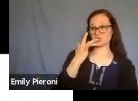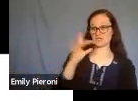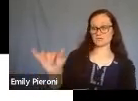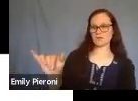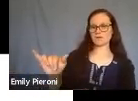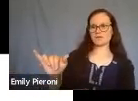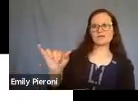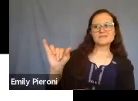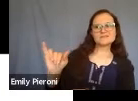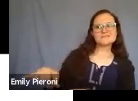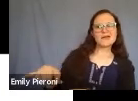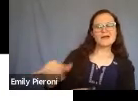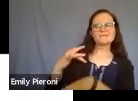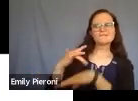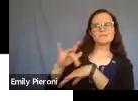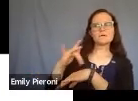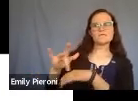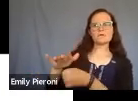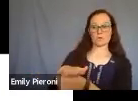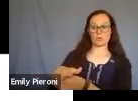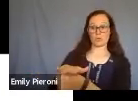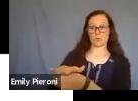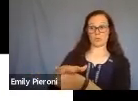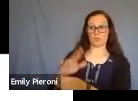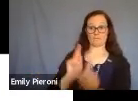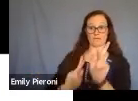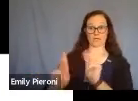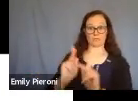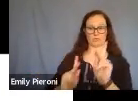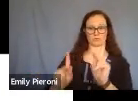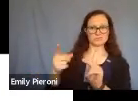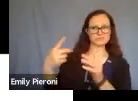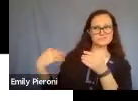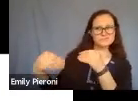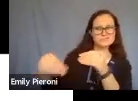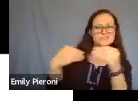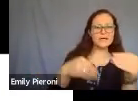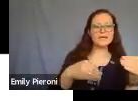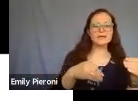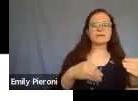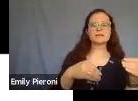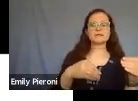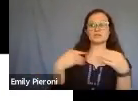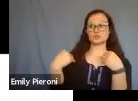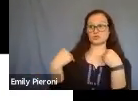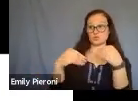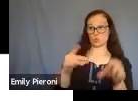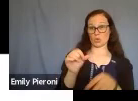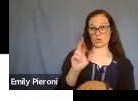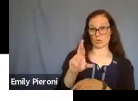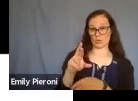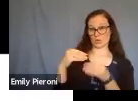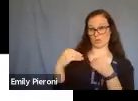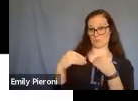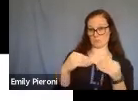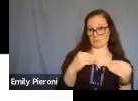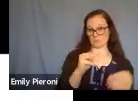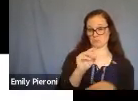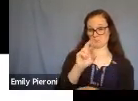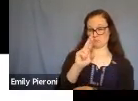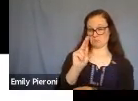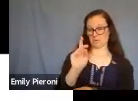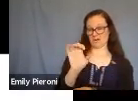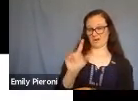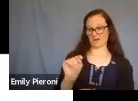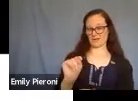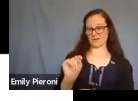the local public, or do you sell it in stores or markets, or if people wanted some of that, is it only for the?